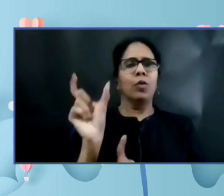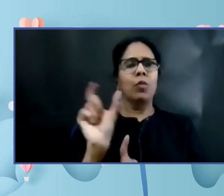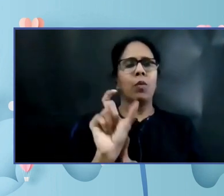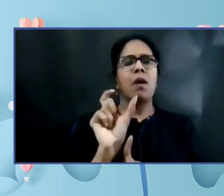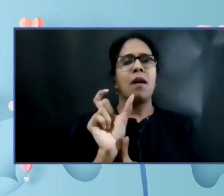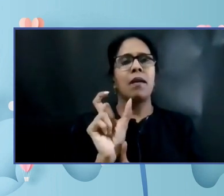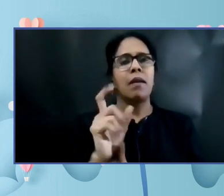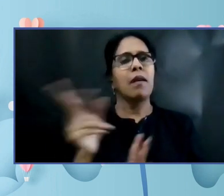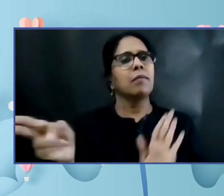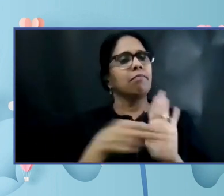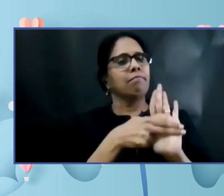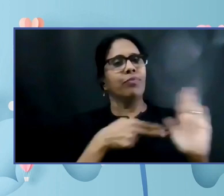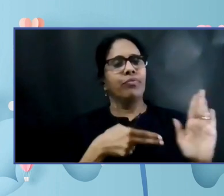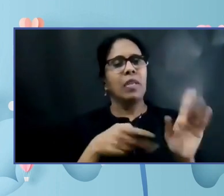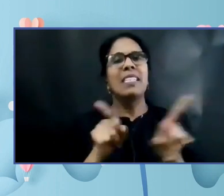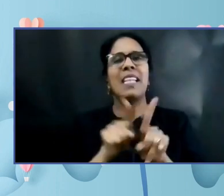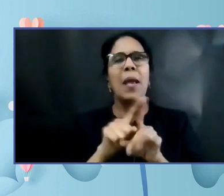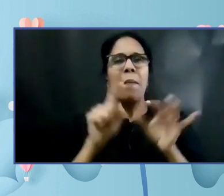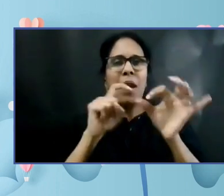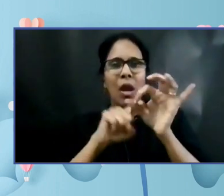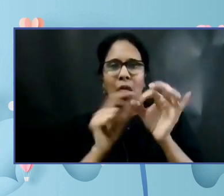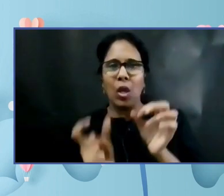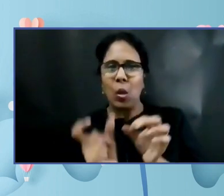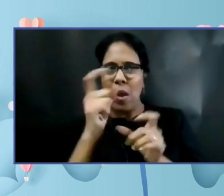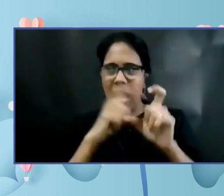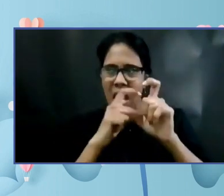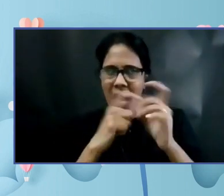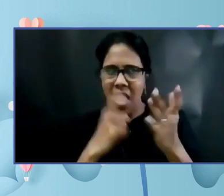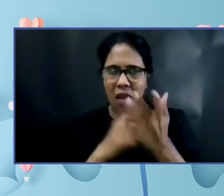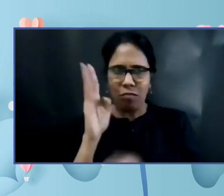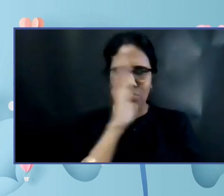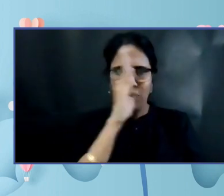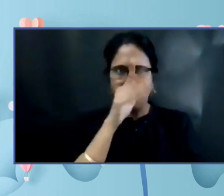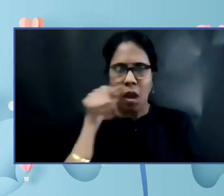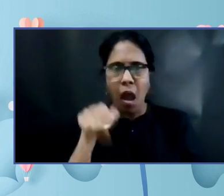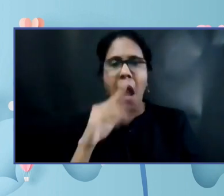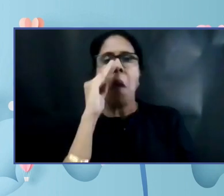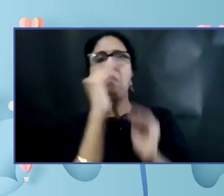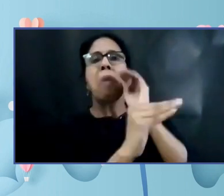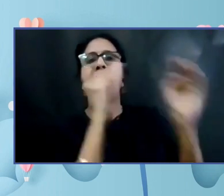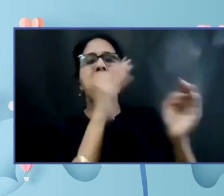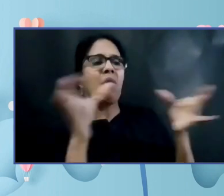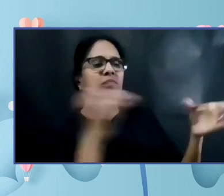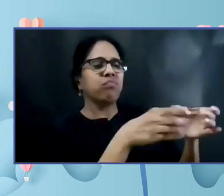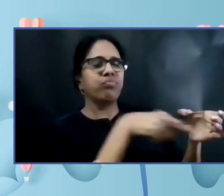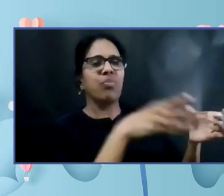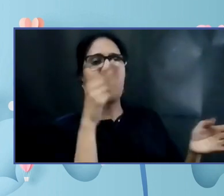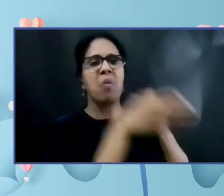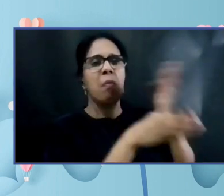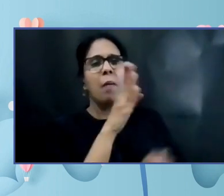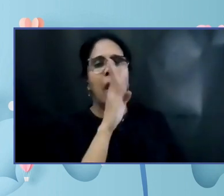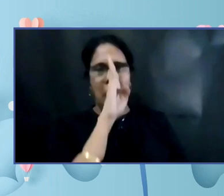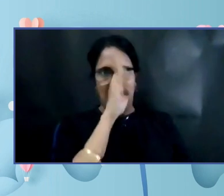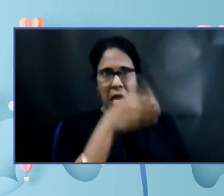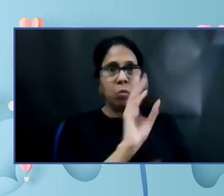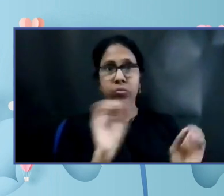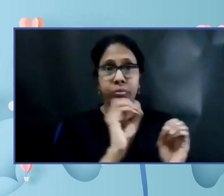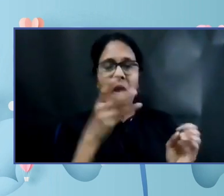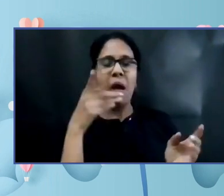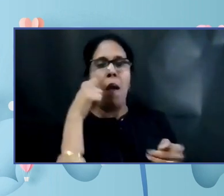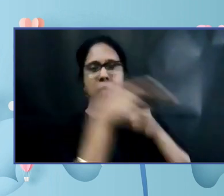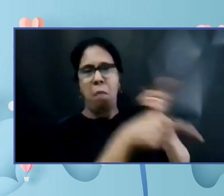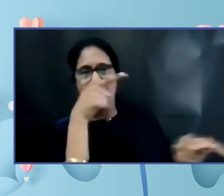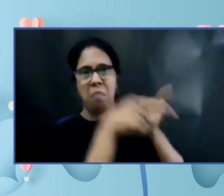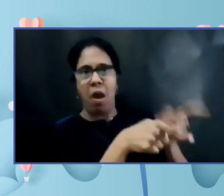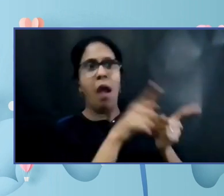or peculiar, and it was used to insult non-heterosexuals and non-cisgender people until that same